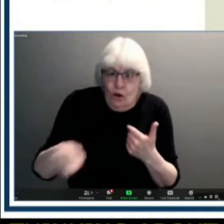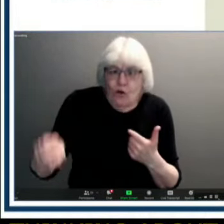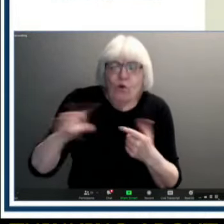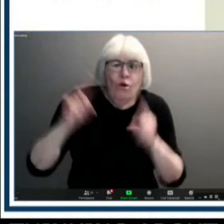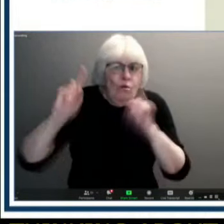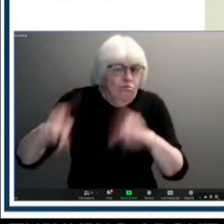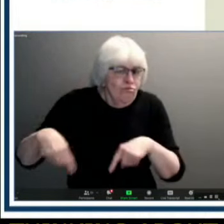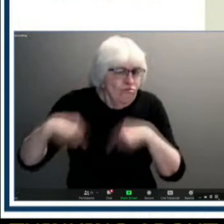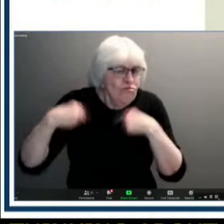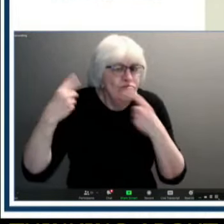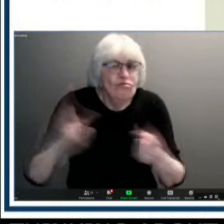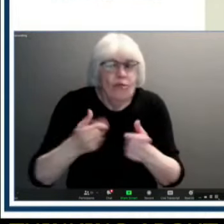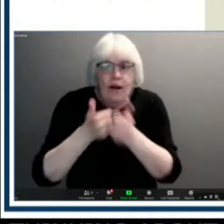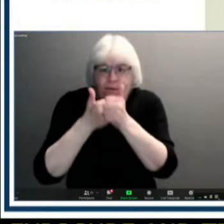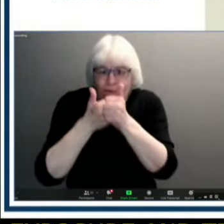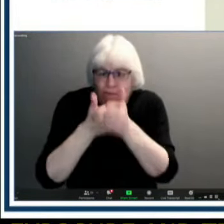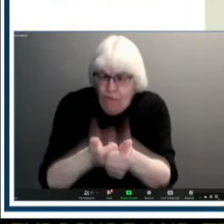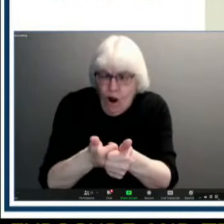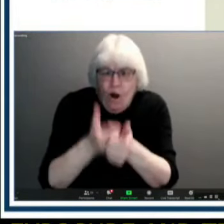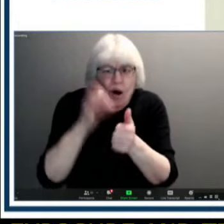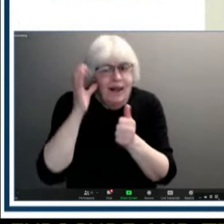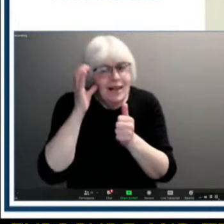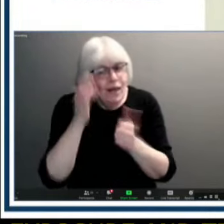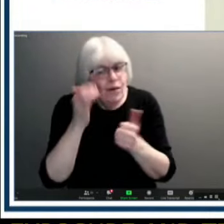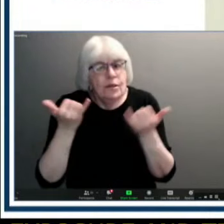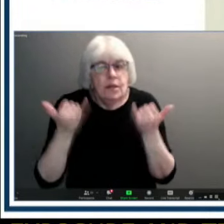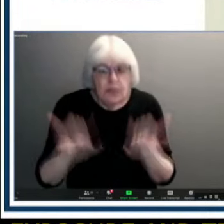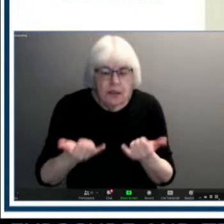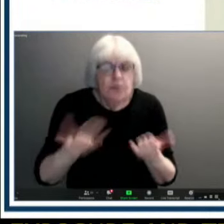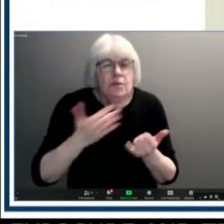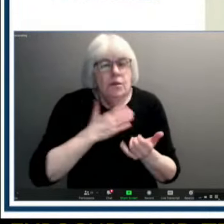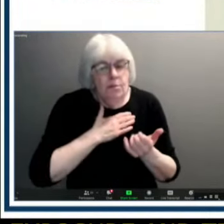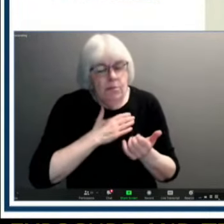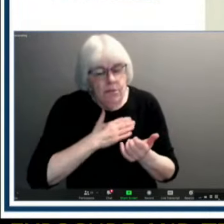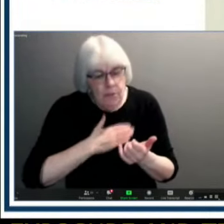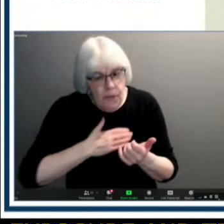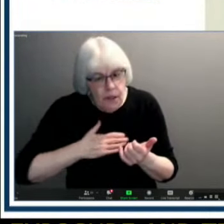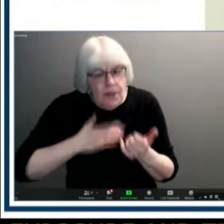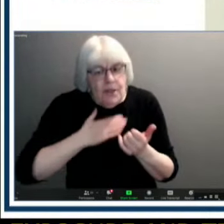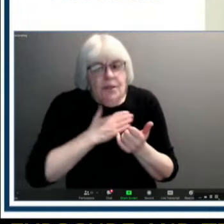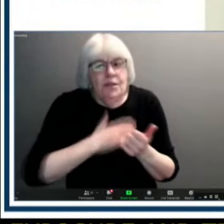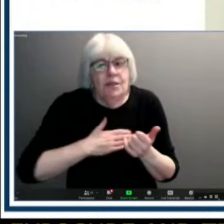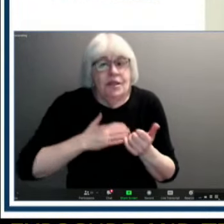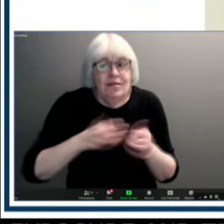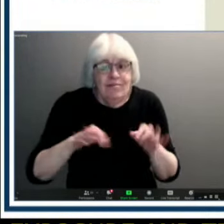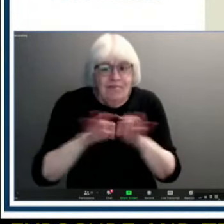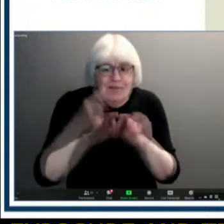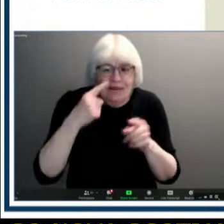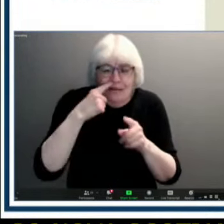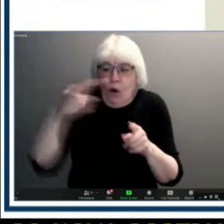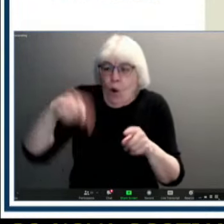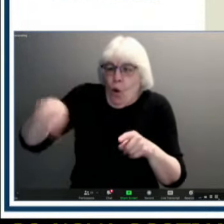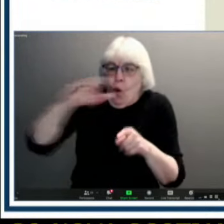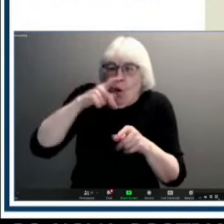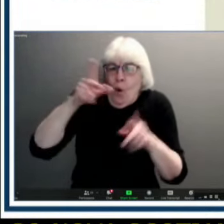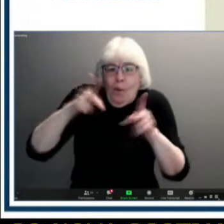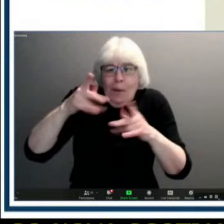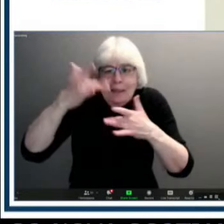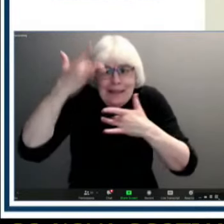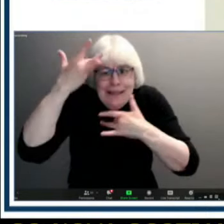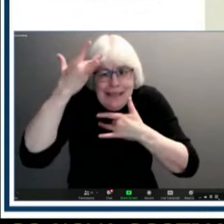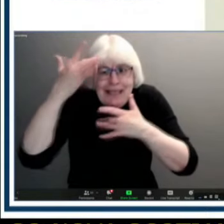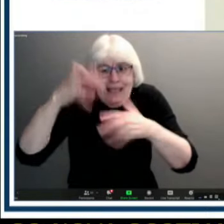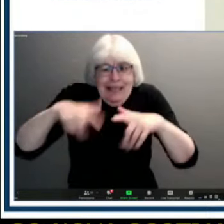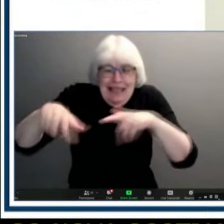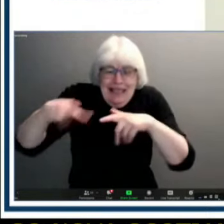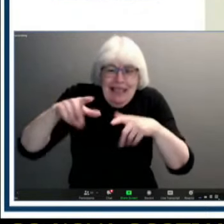the ask is that we do focused testing because the testing is a peace of mind. But if you're